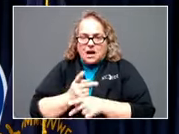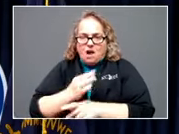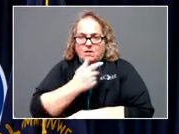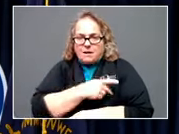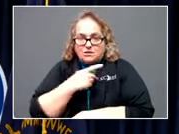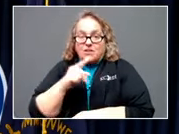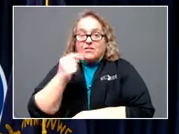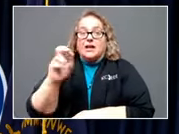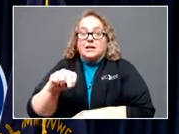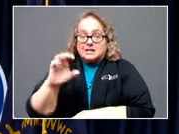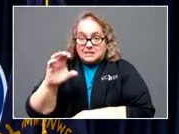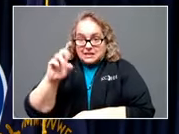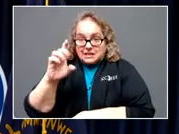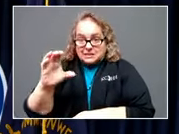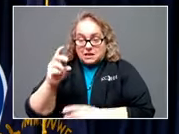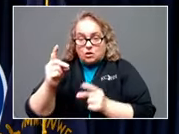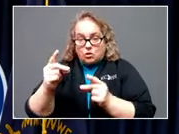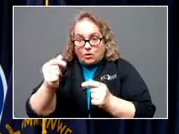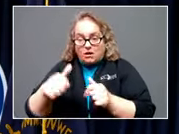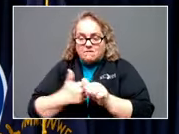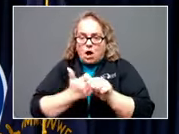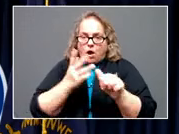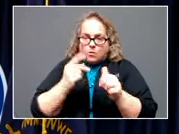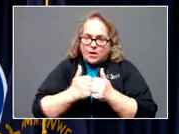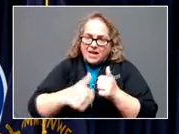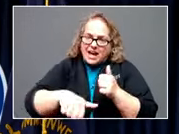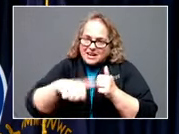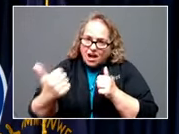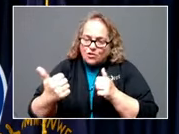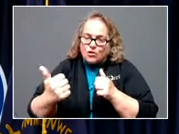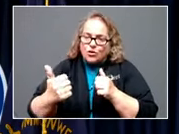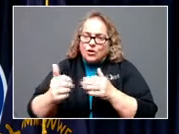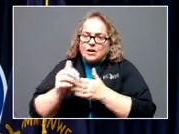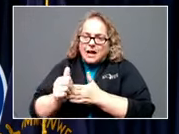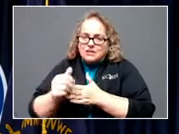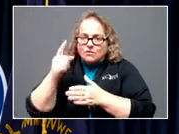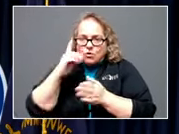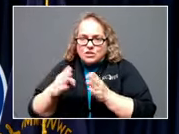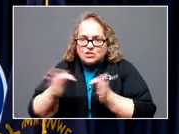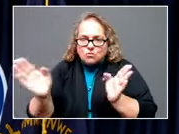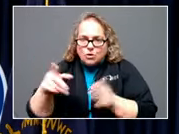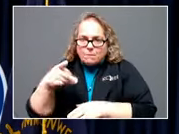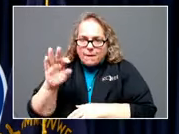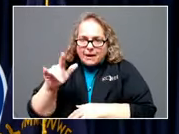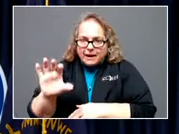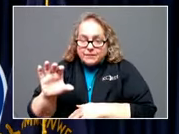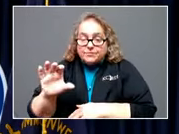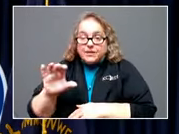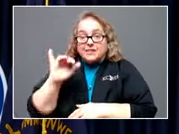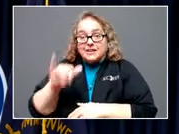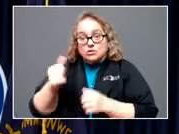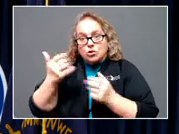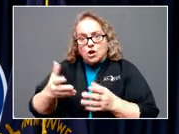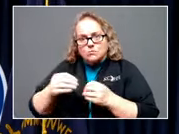up with another set of guidance, which was for the general public. Now, this caused a little bit more difficulty. Their goal was trying to